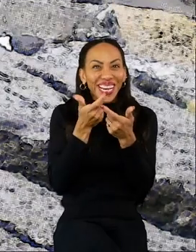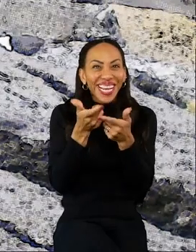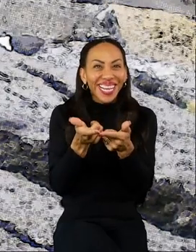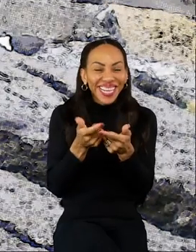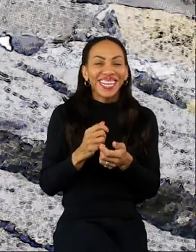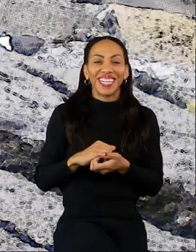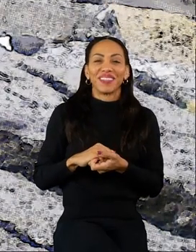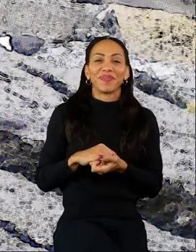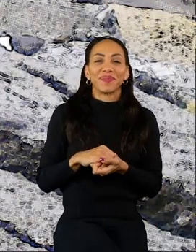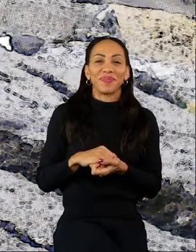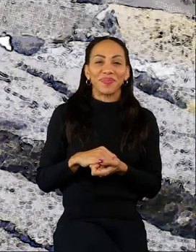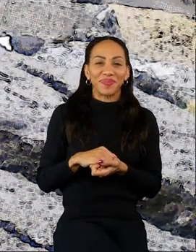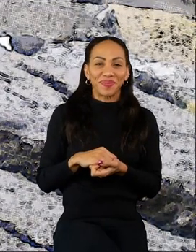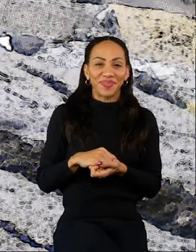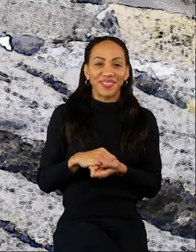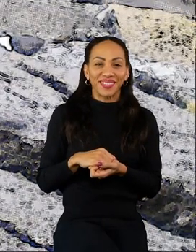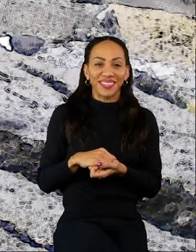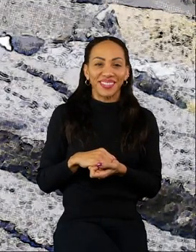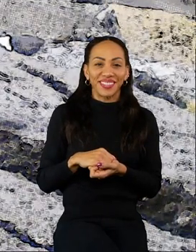funny. There you are, you see, look.